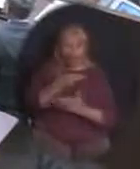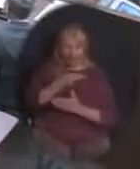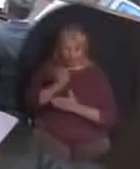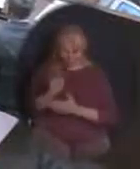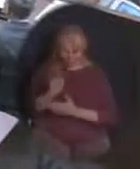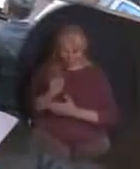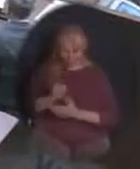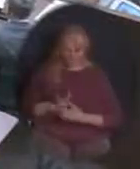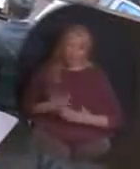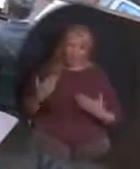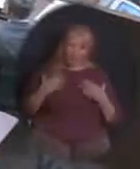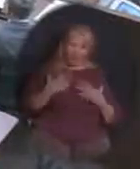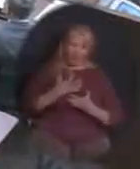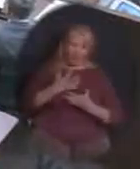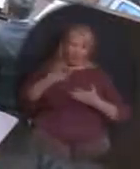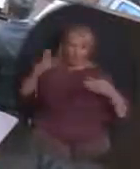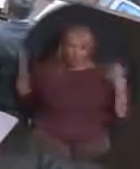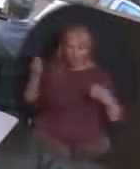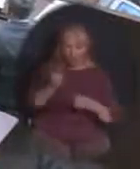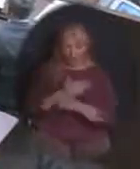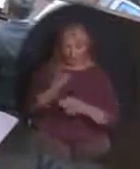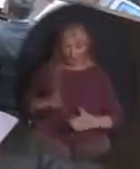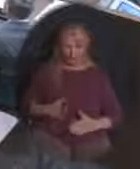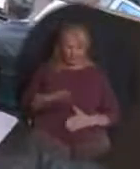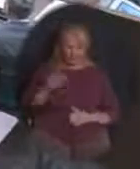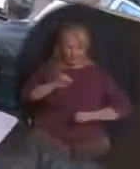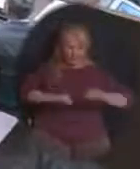we had lots of winners at Science Olympiad this year.